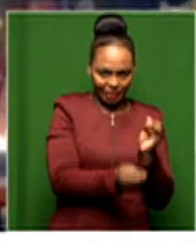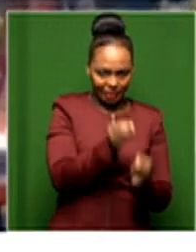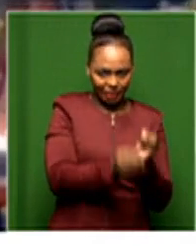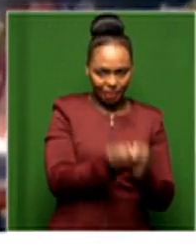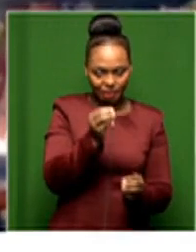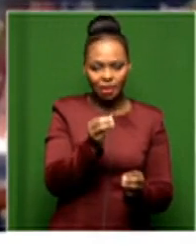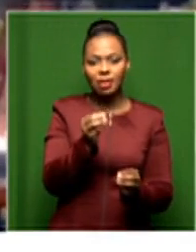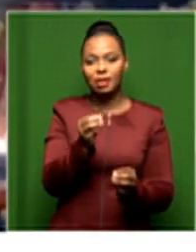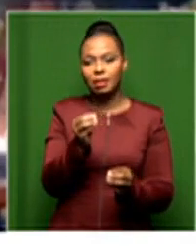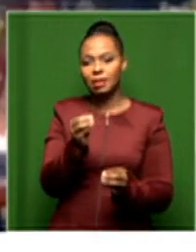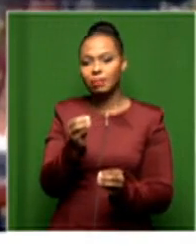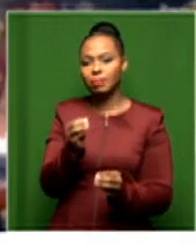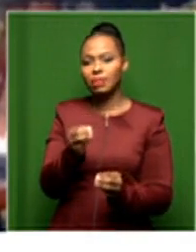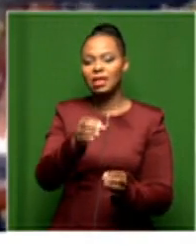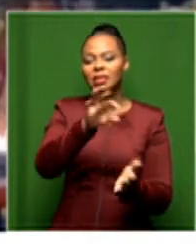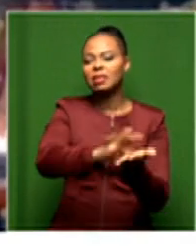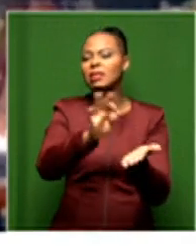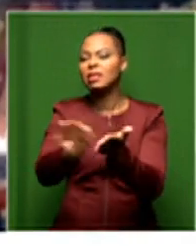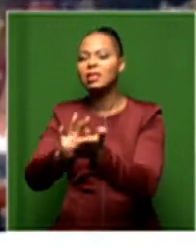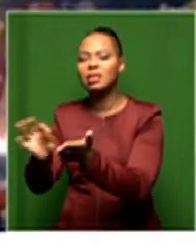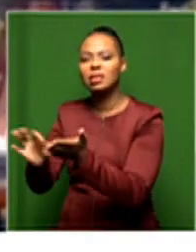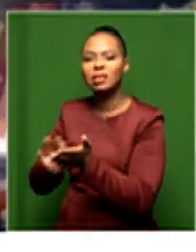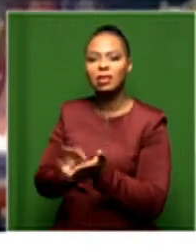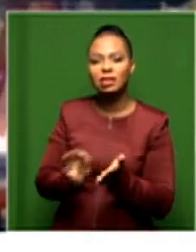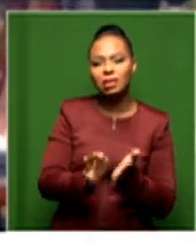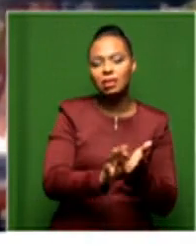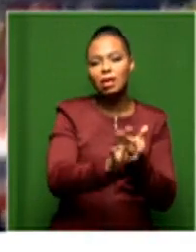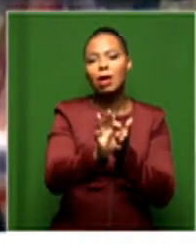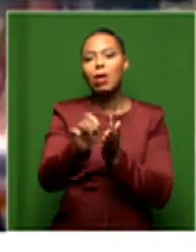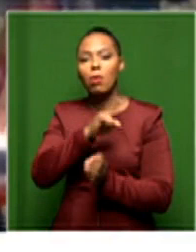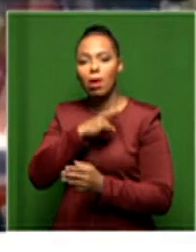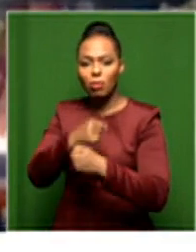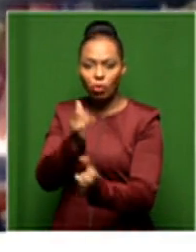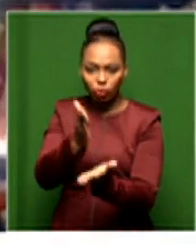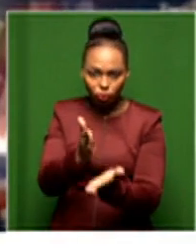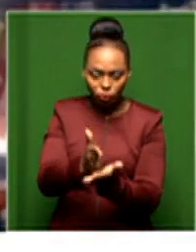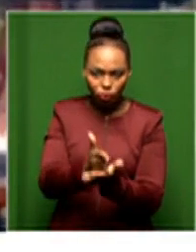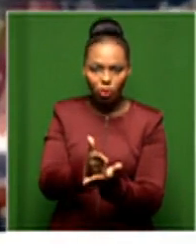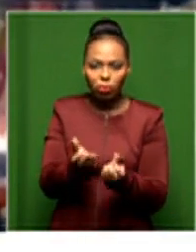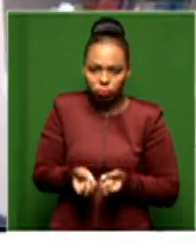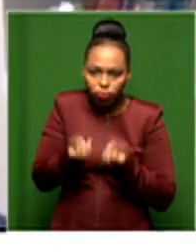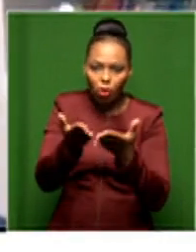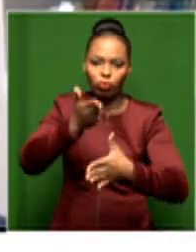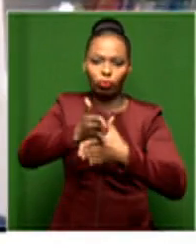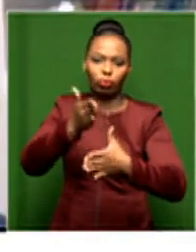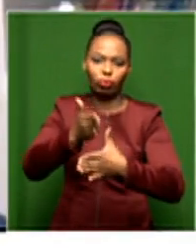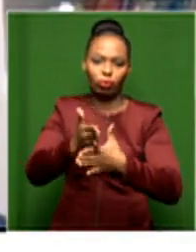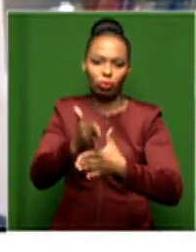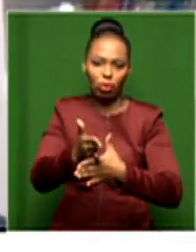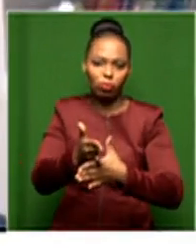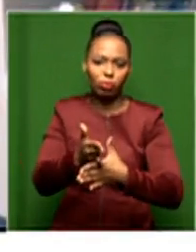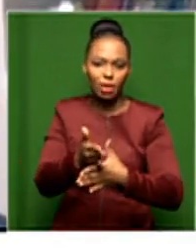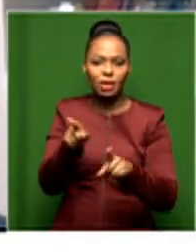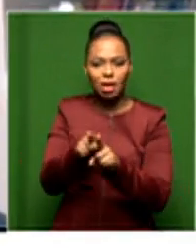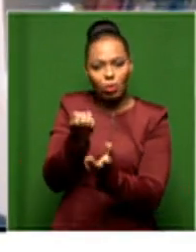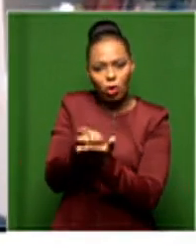doing is keeping waste off landfill and providing jobs for the South African economy at the same time. On average, do we know at